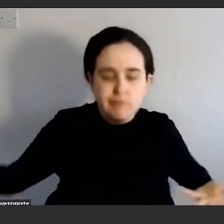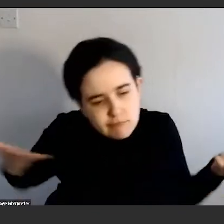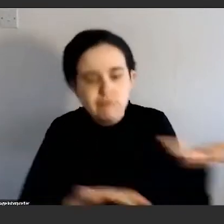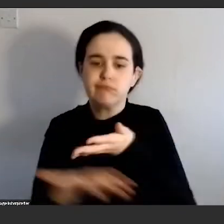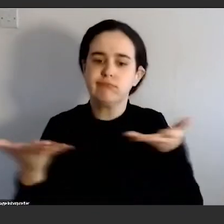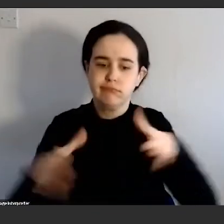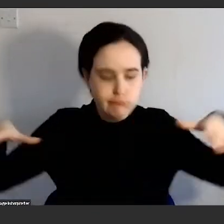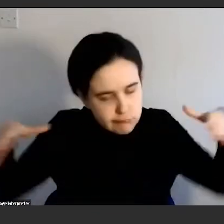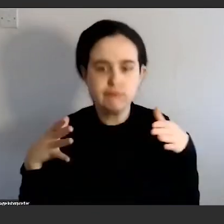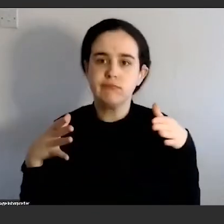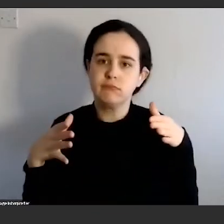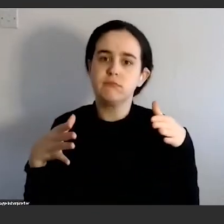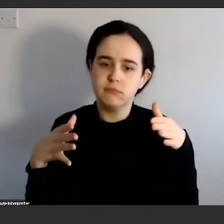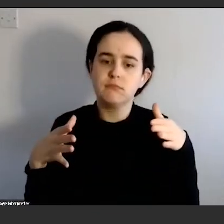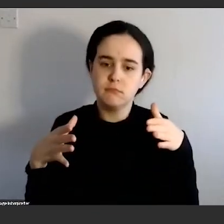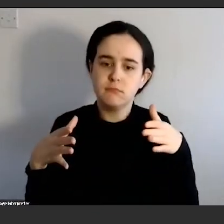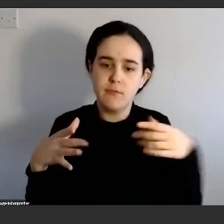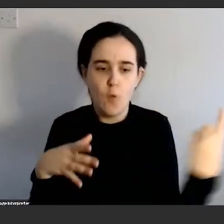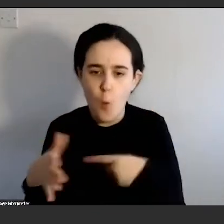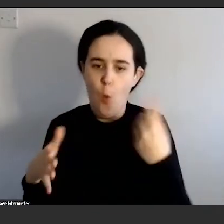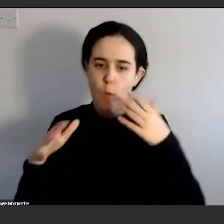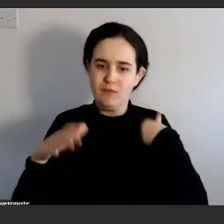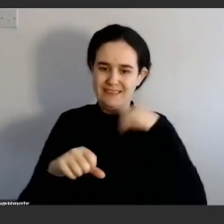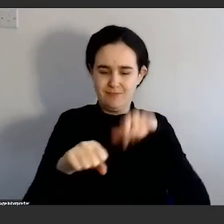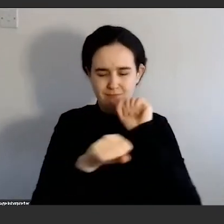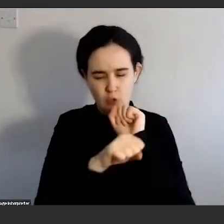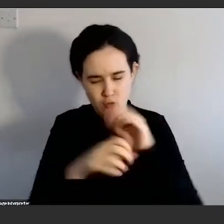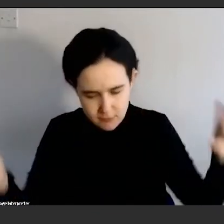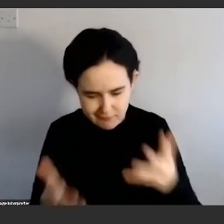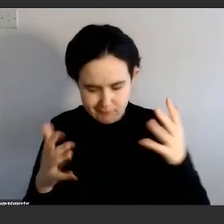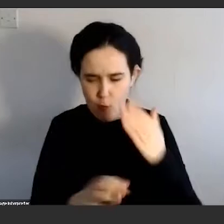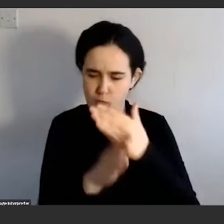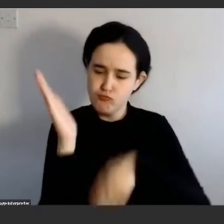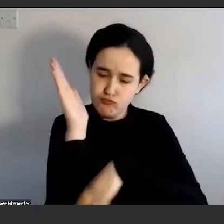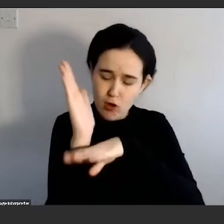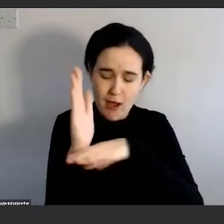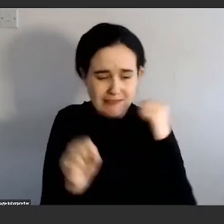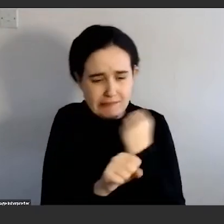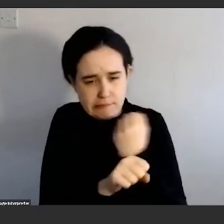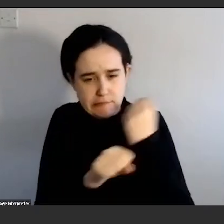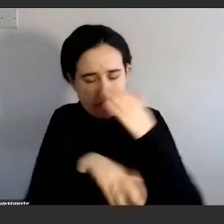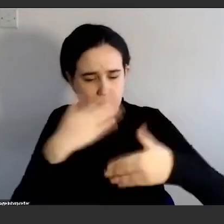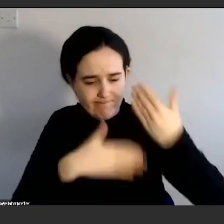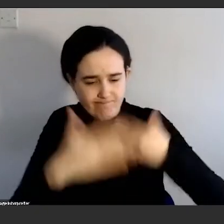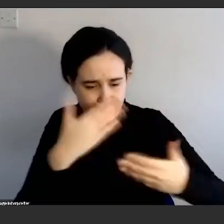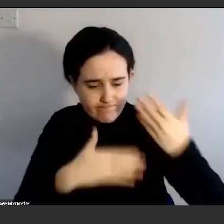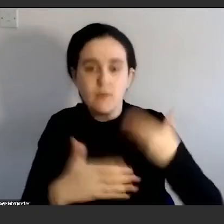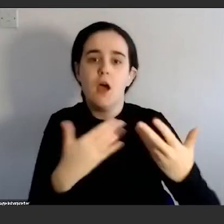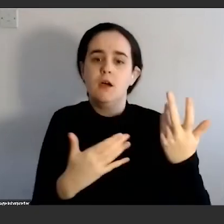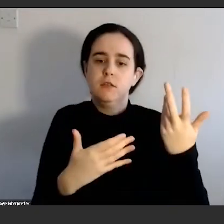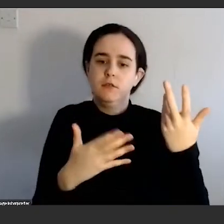everybody is included and can access her human rights. The